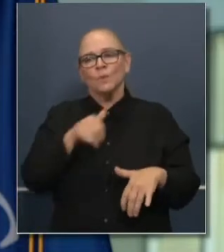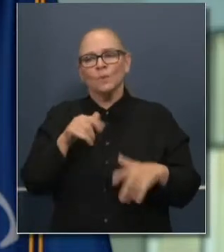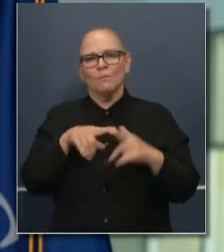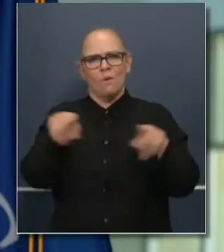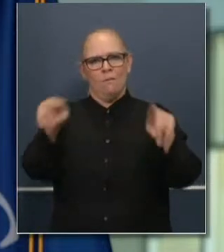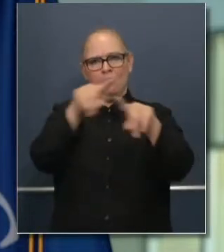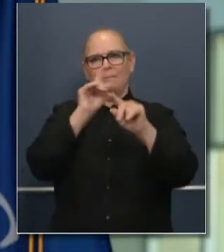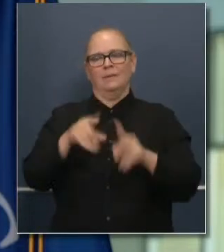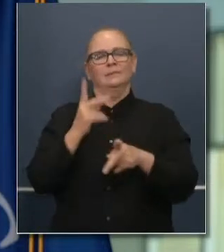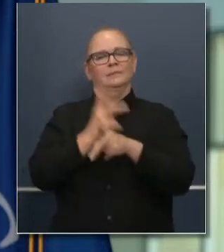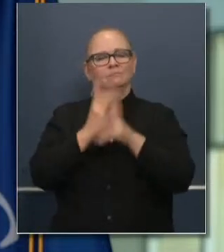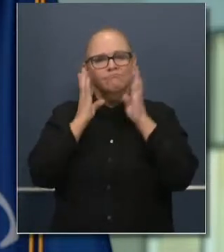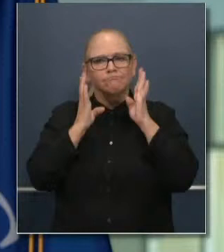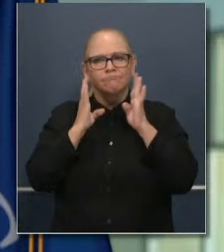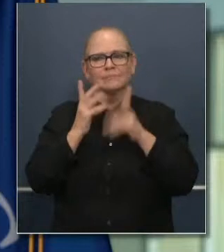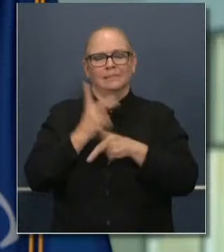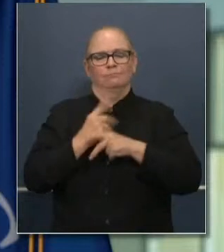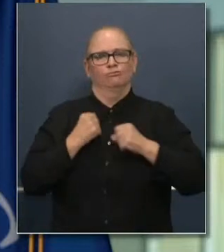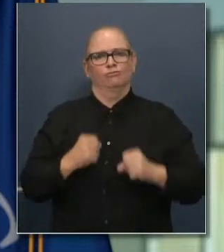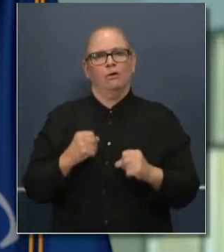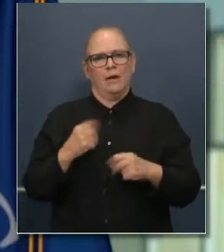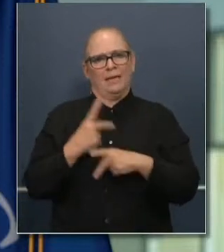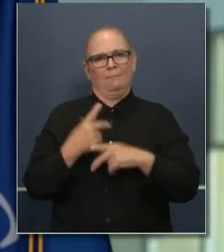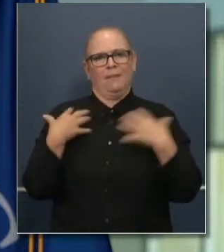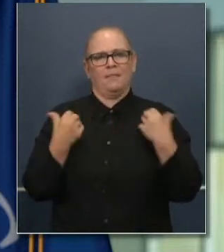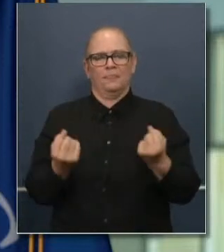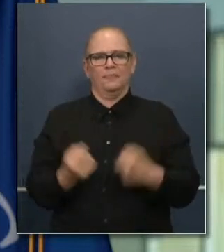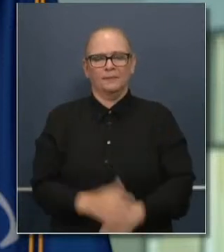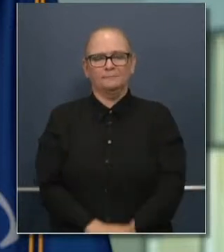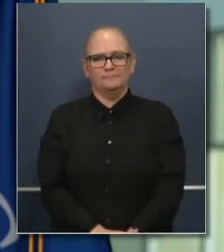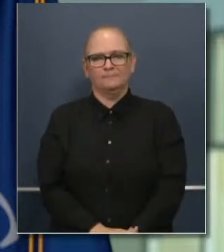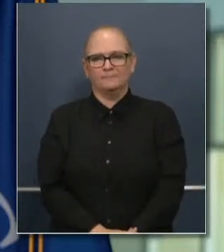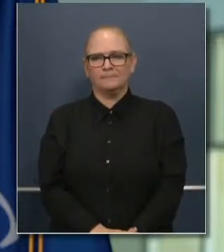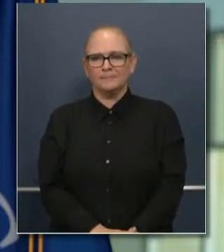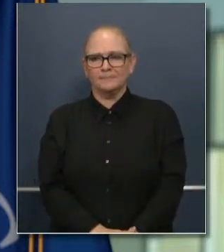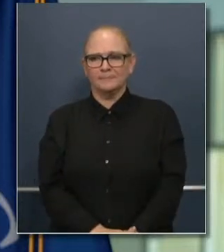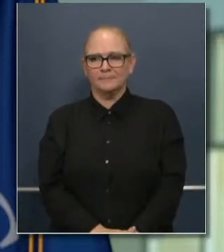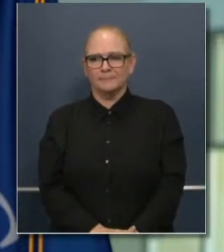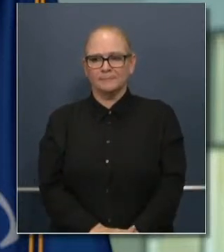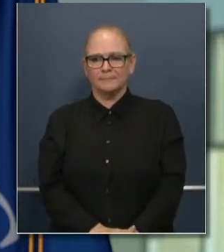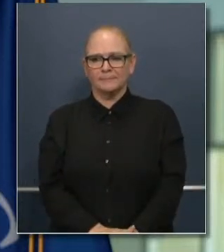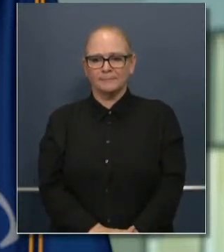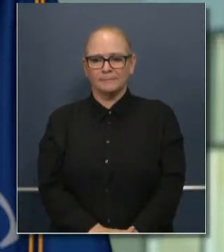is required of the moment. Justin Gardner, SF Chronicle.